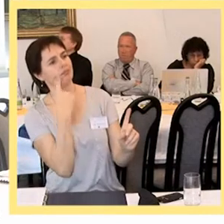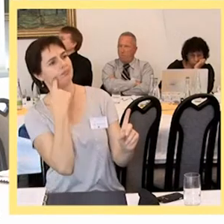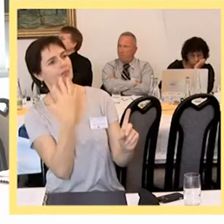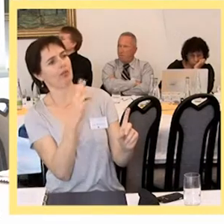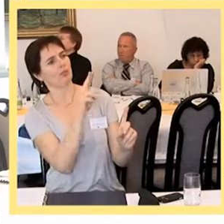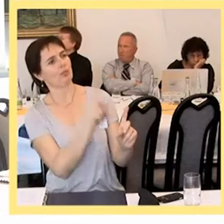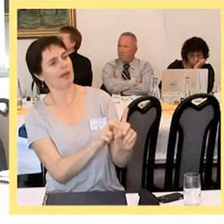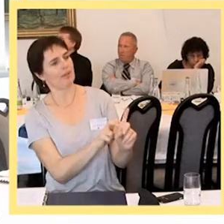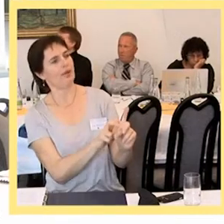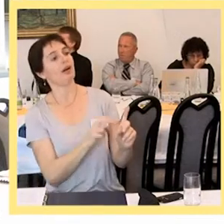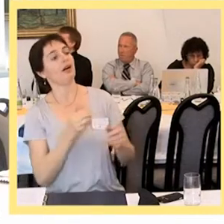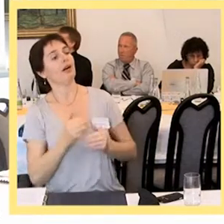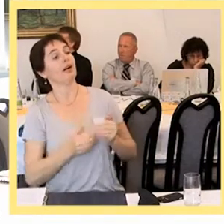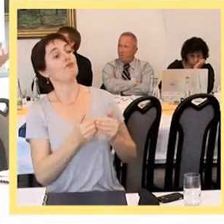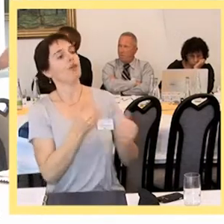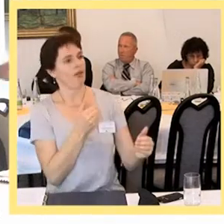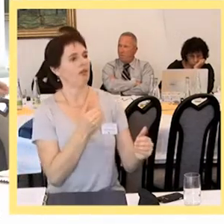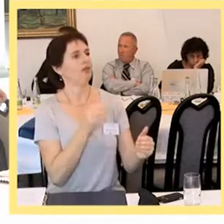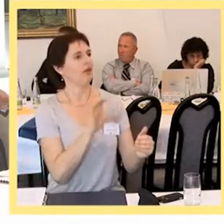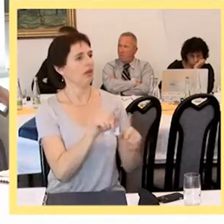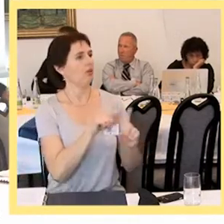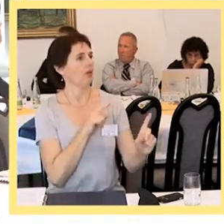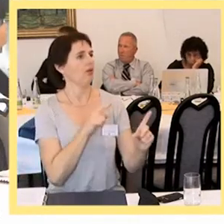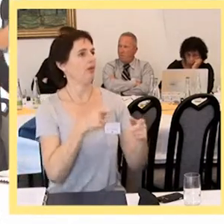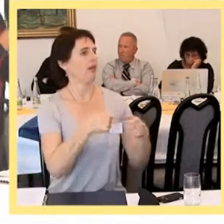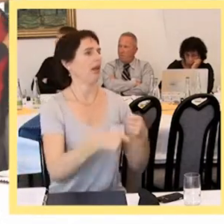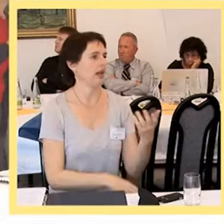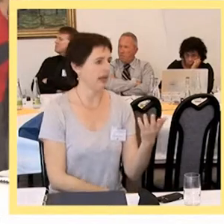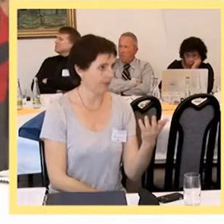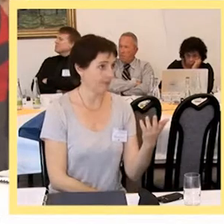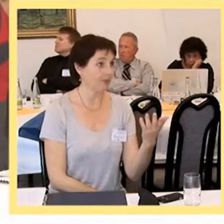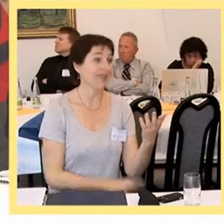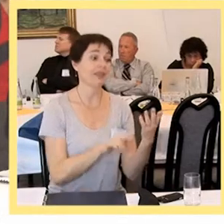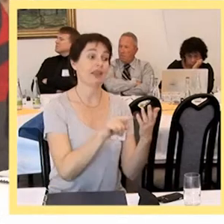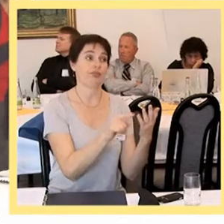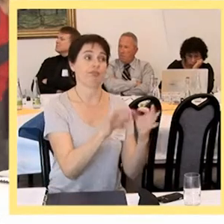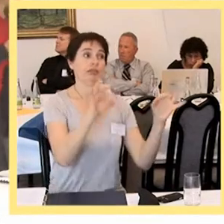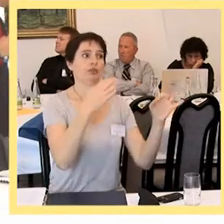to each casualty. Each casualty had a number, and this was reflected on the script.